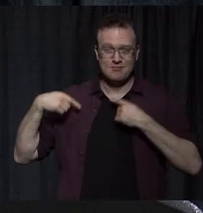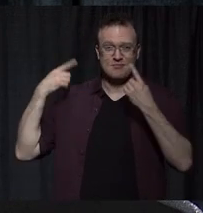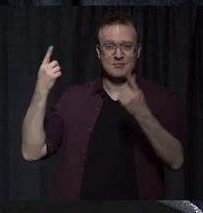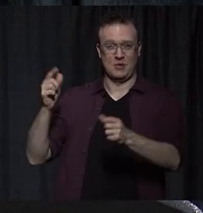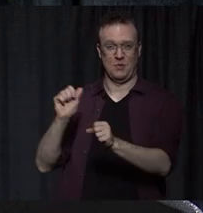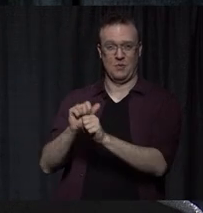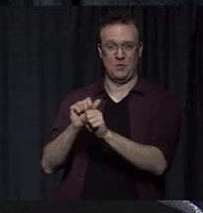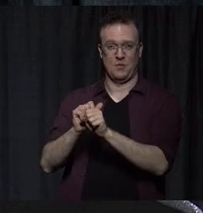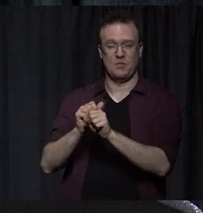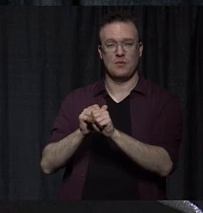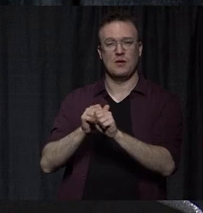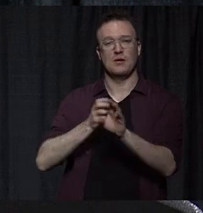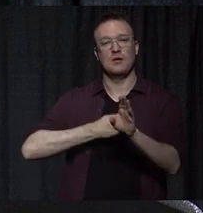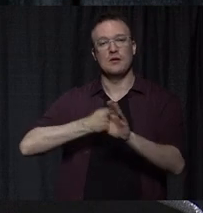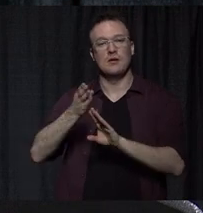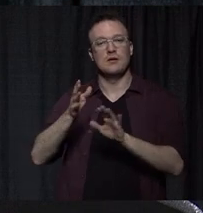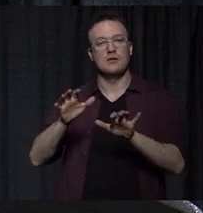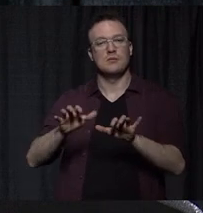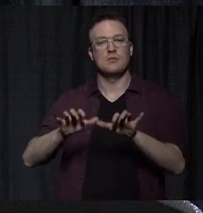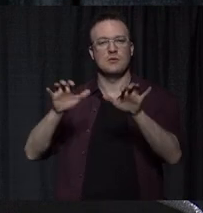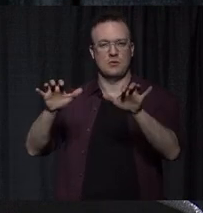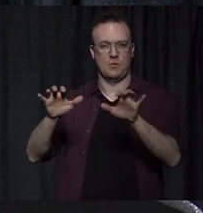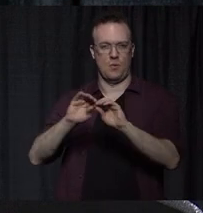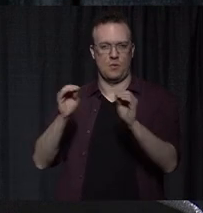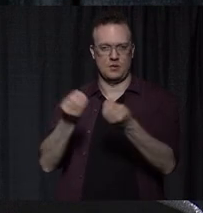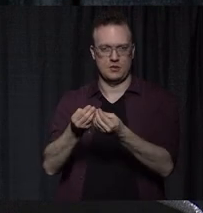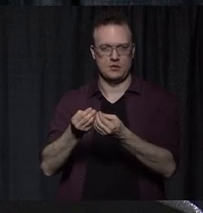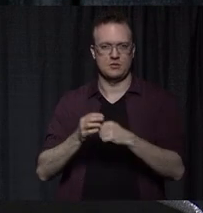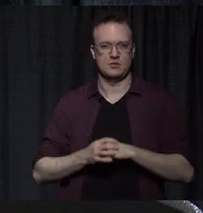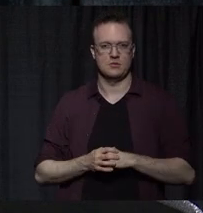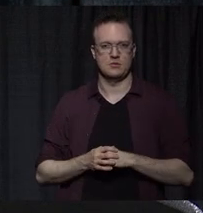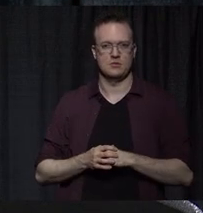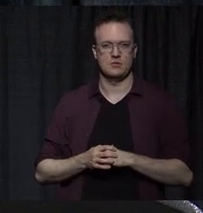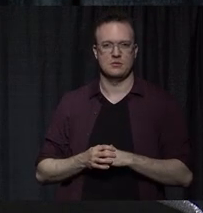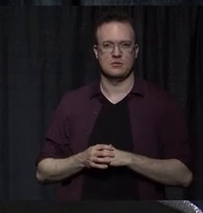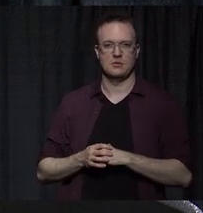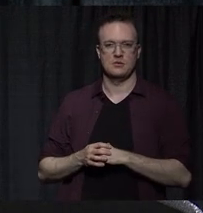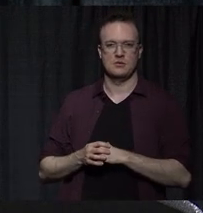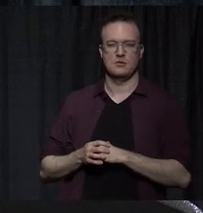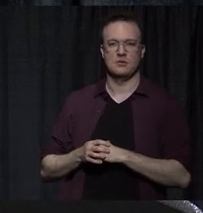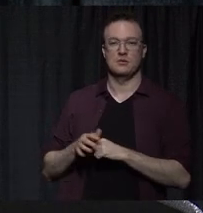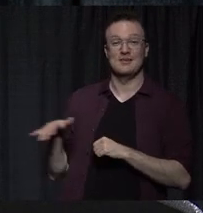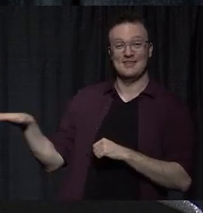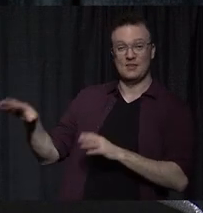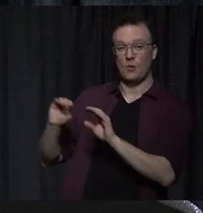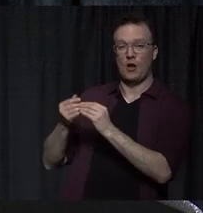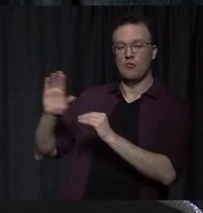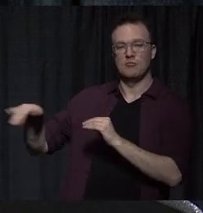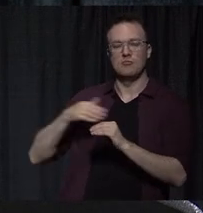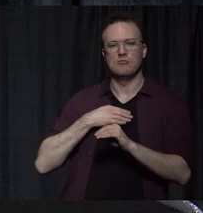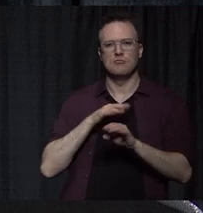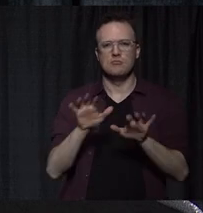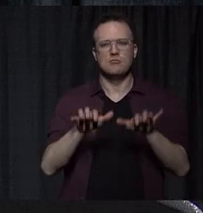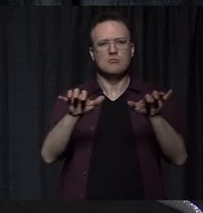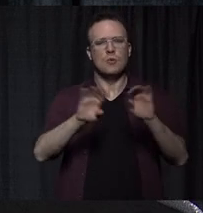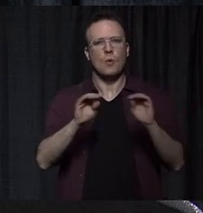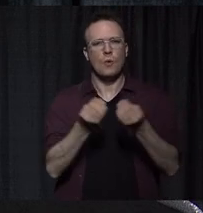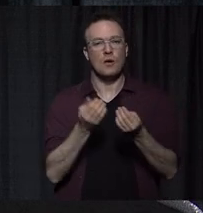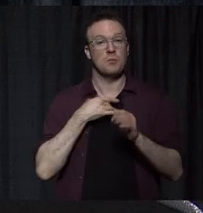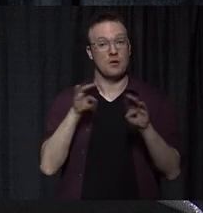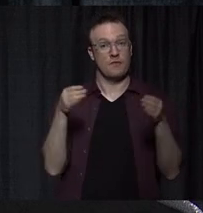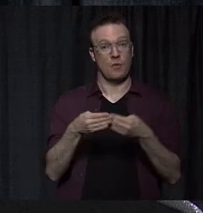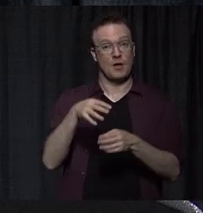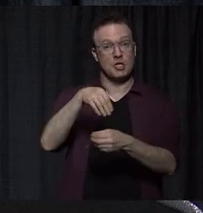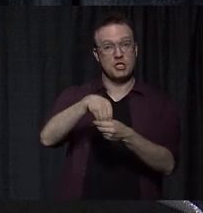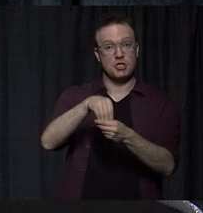really worked in mainstream organizations, right? And even though it's been gender-focused